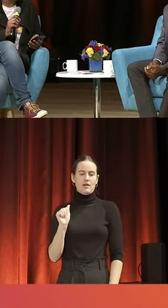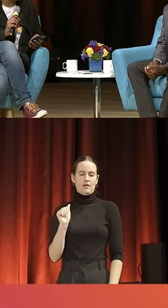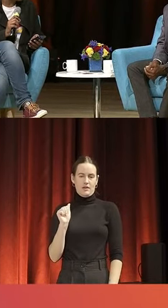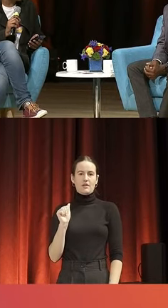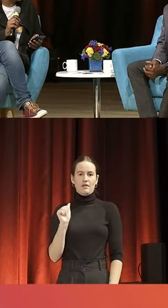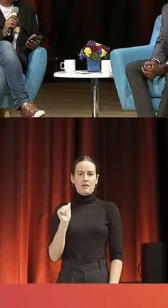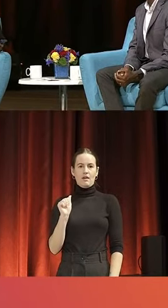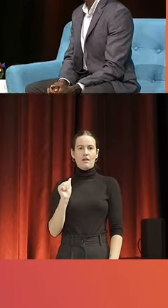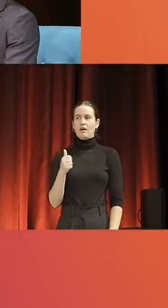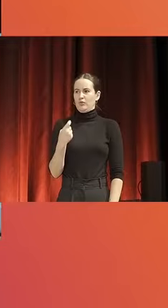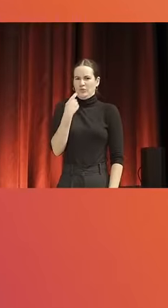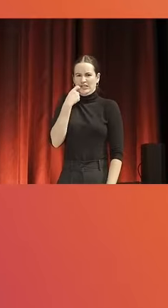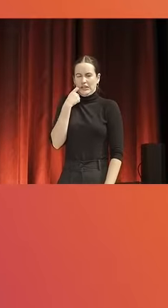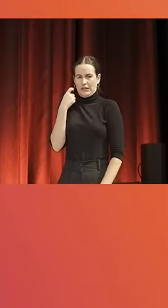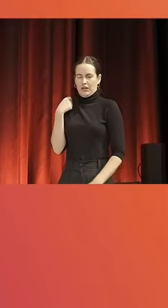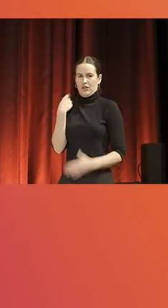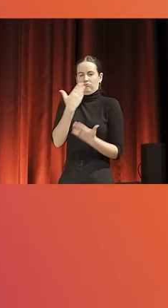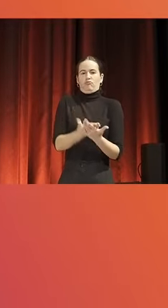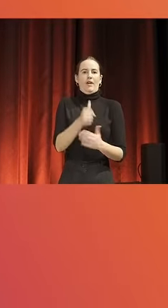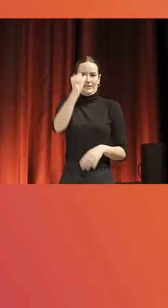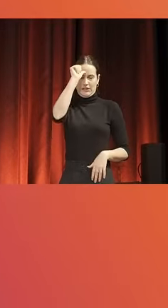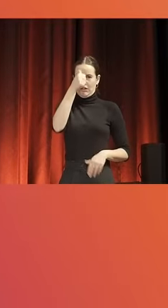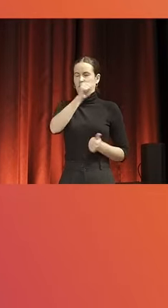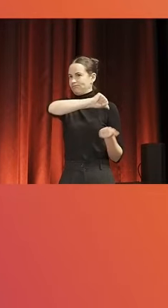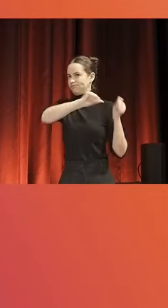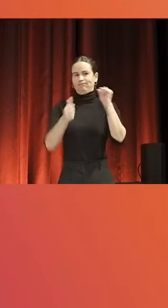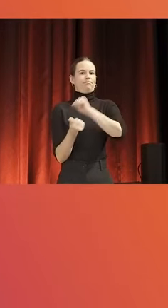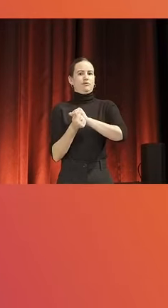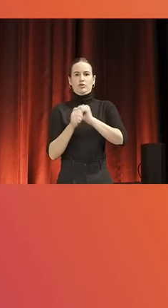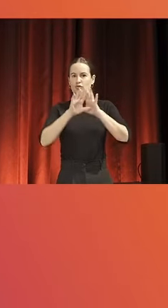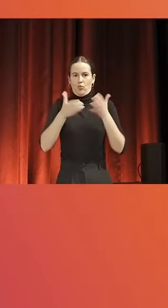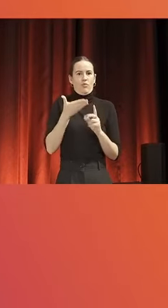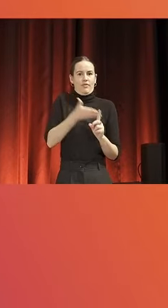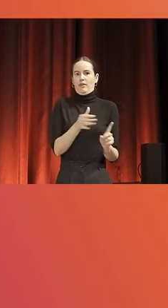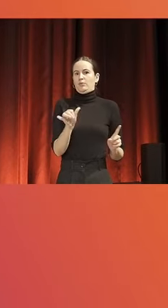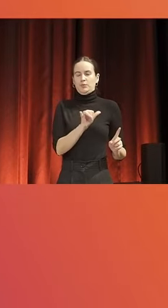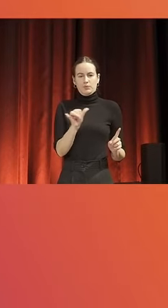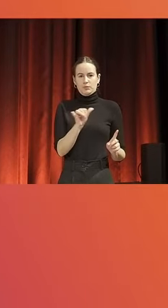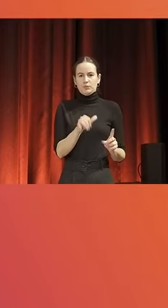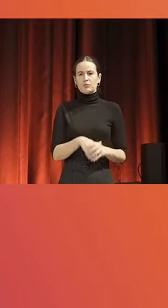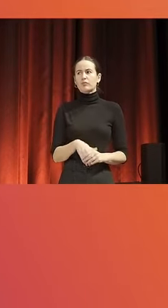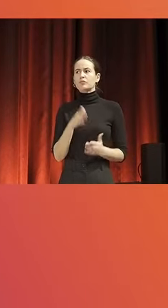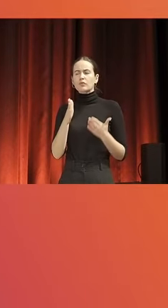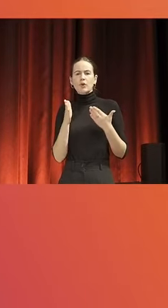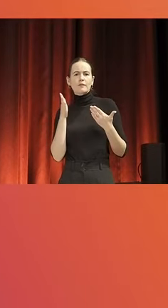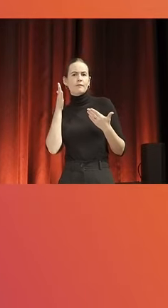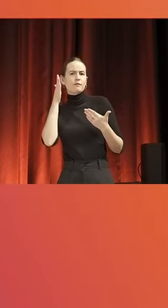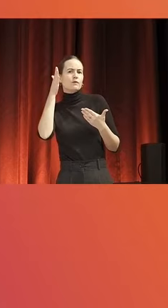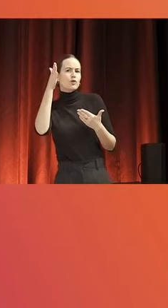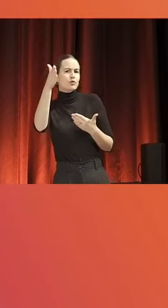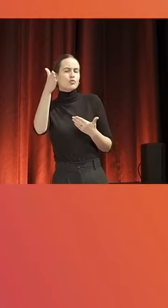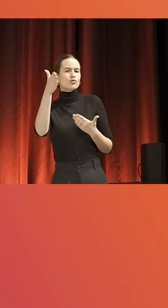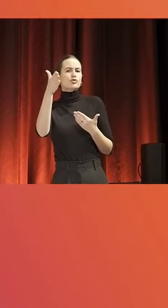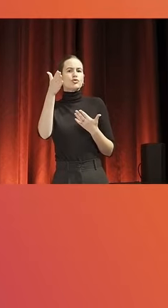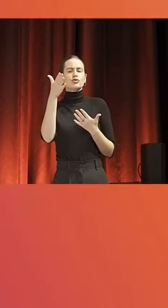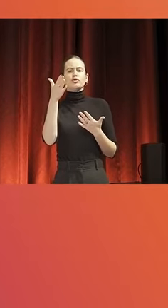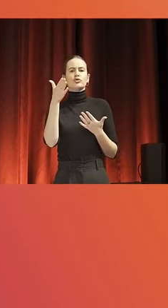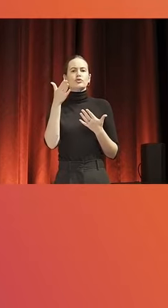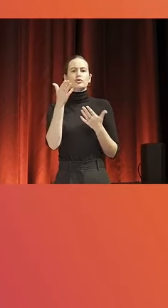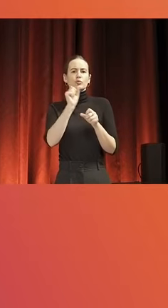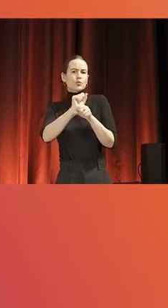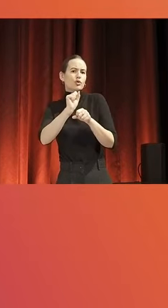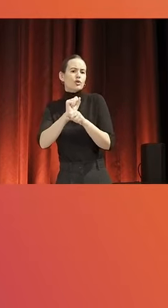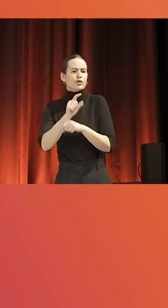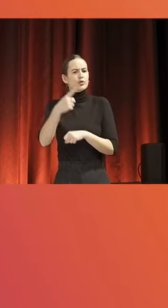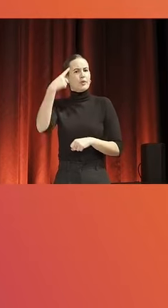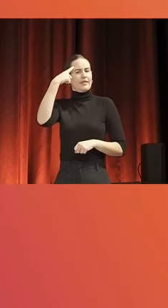in India and has changed the world in India as well. What future disruptions do you expect from the African continent that will